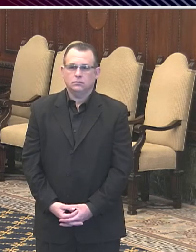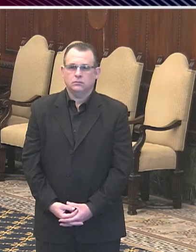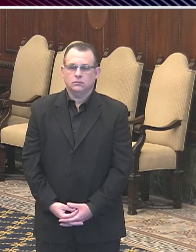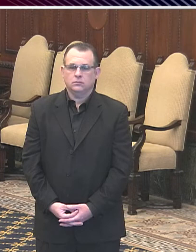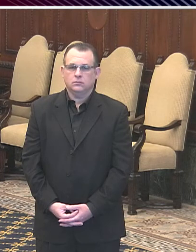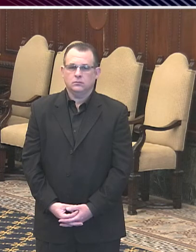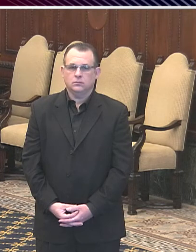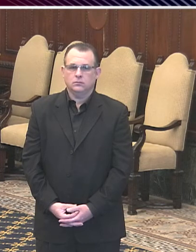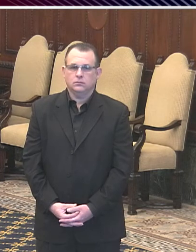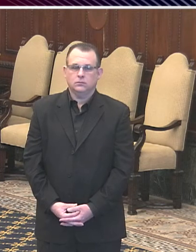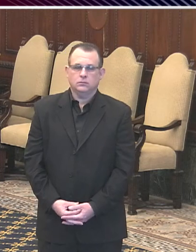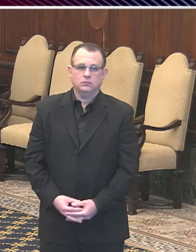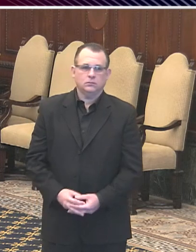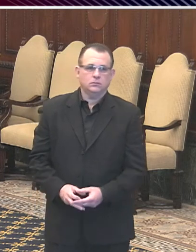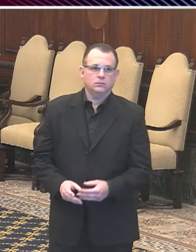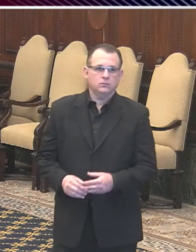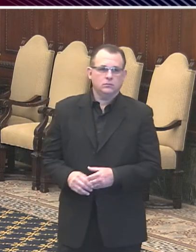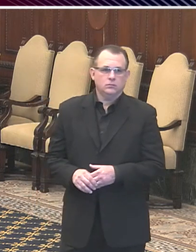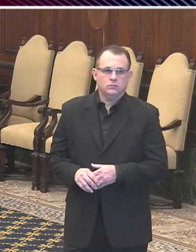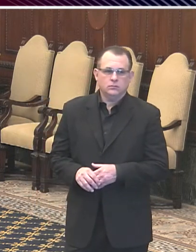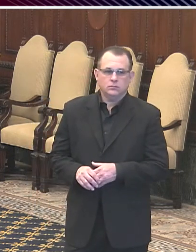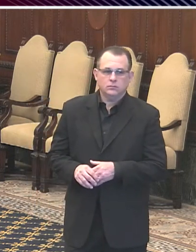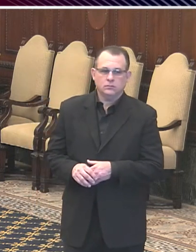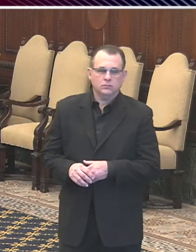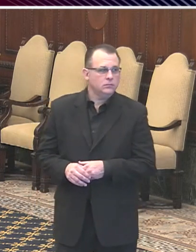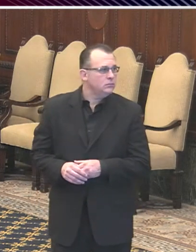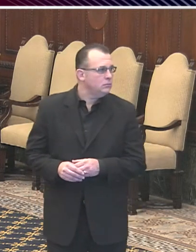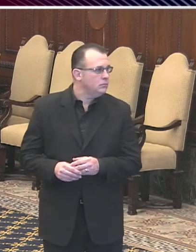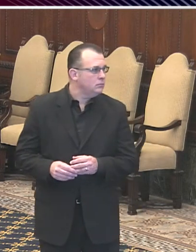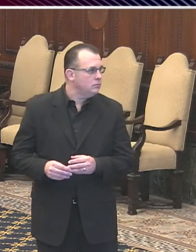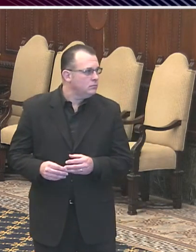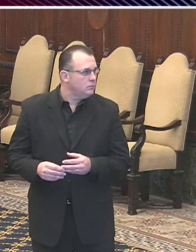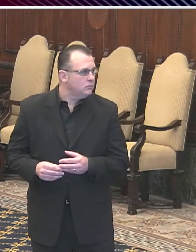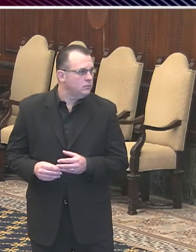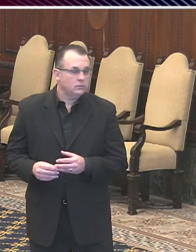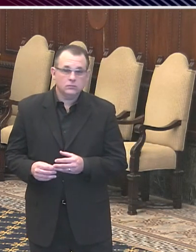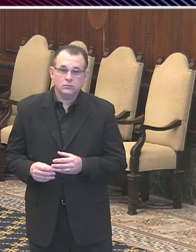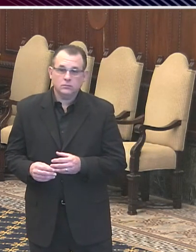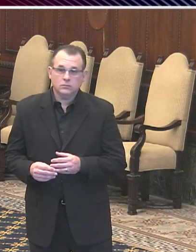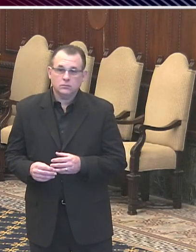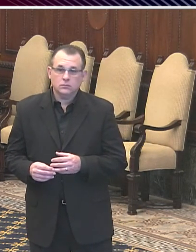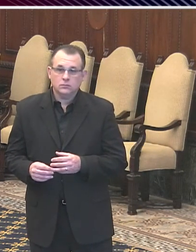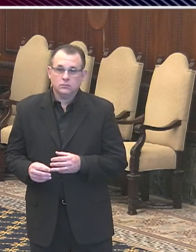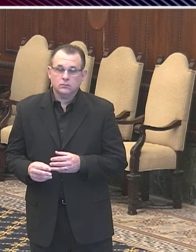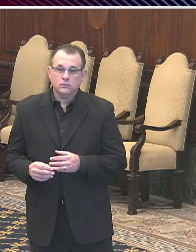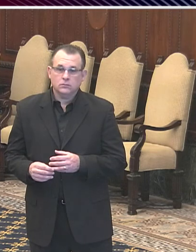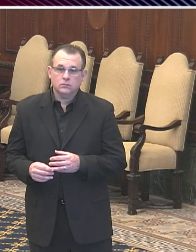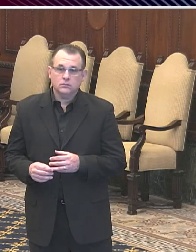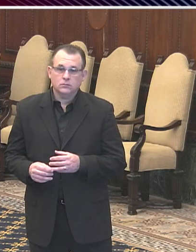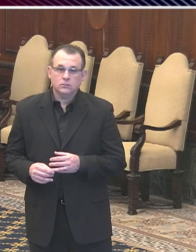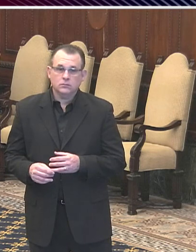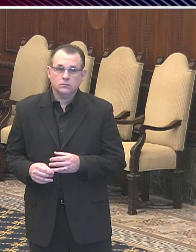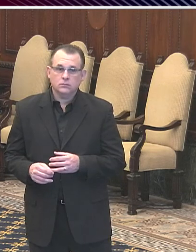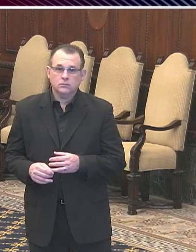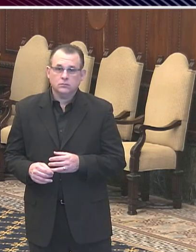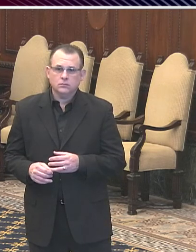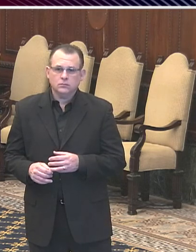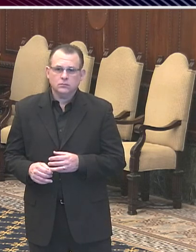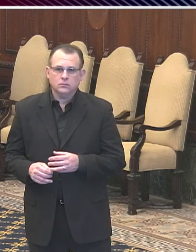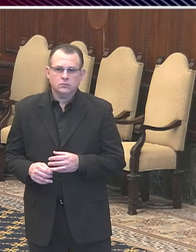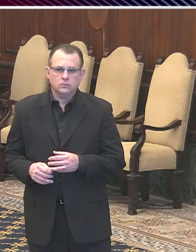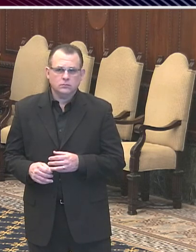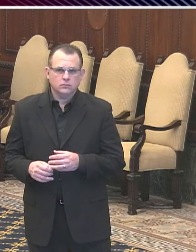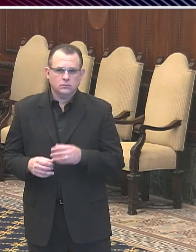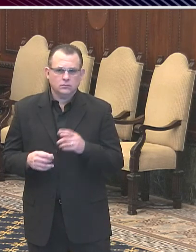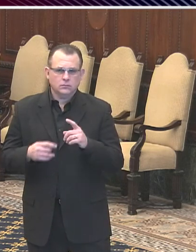de problema aquí en Filadelfia? Un momento. This is about firemen and paramedics,